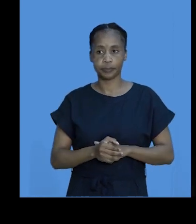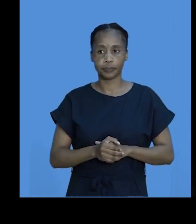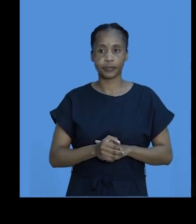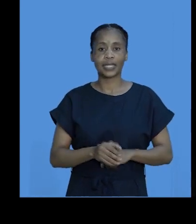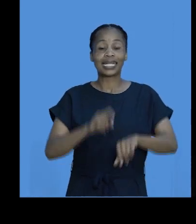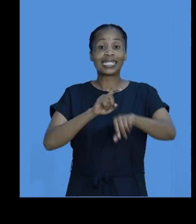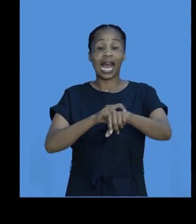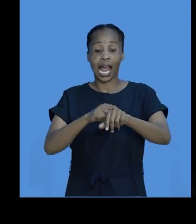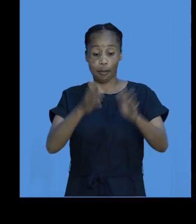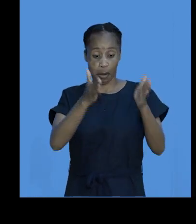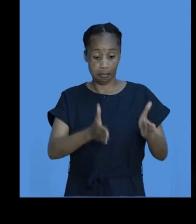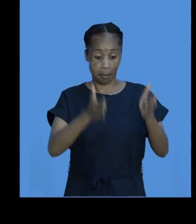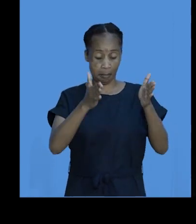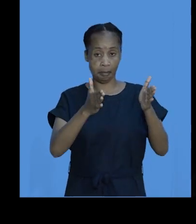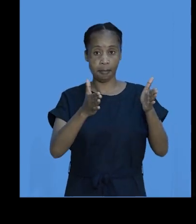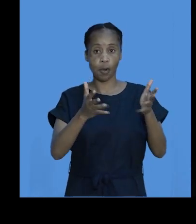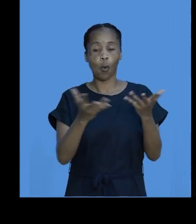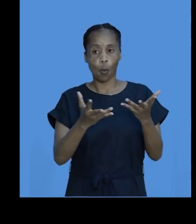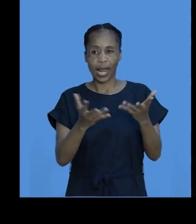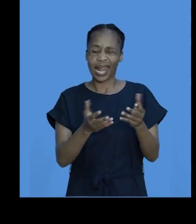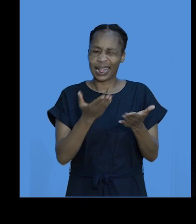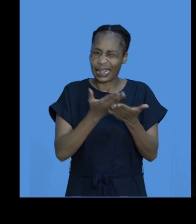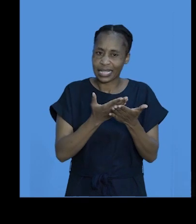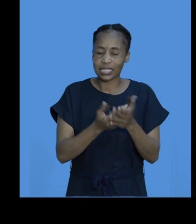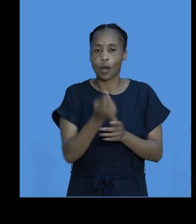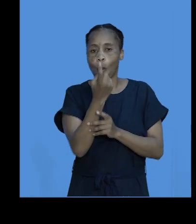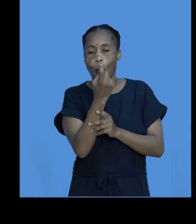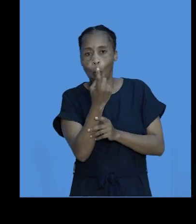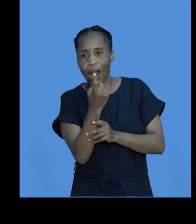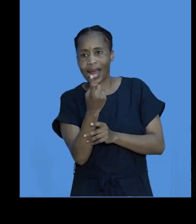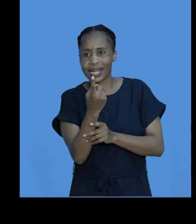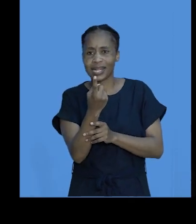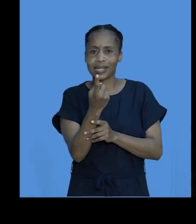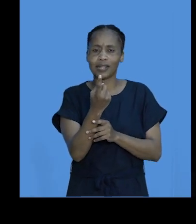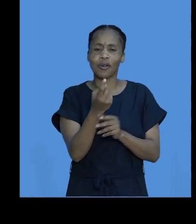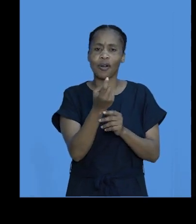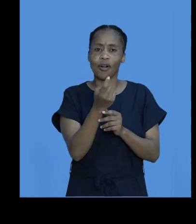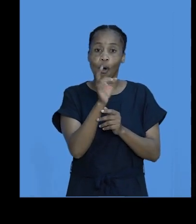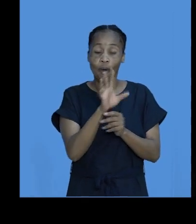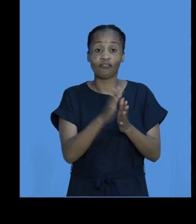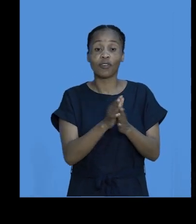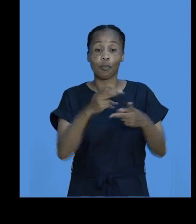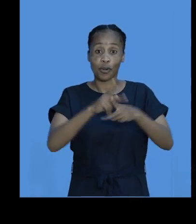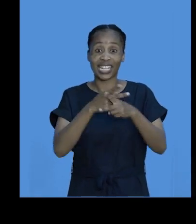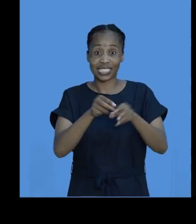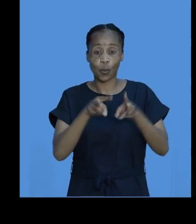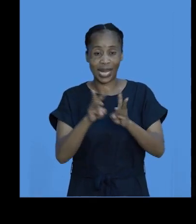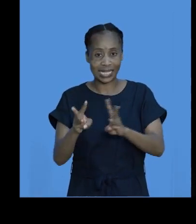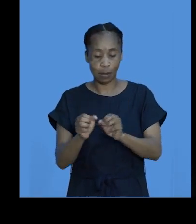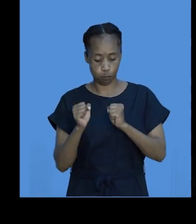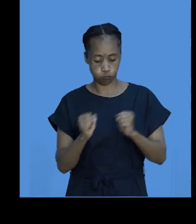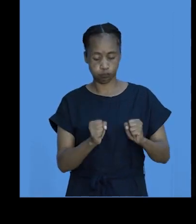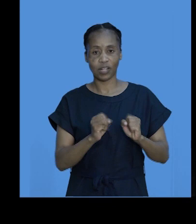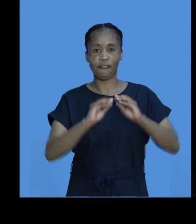1.33. The period of time where at least one element or one of the factors of